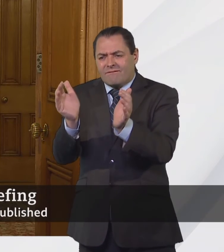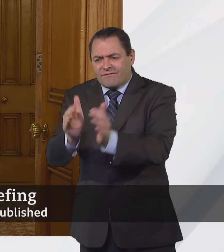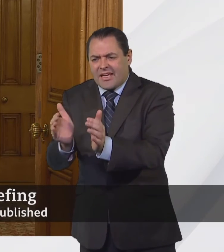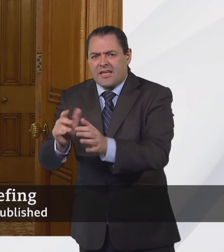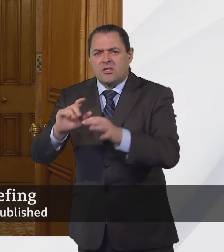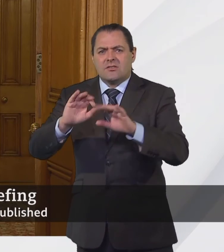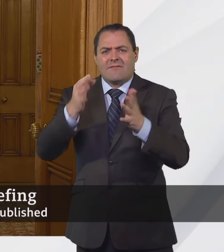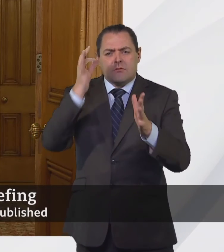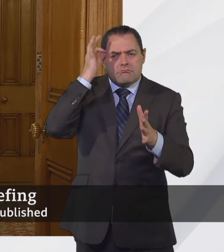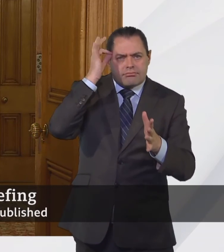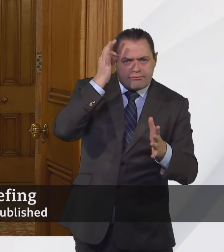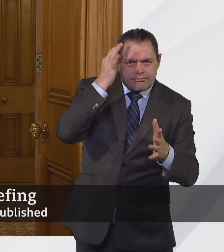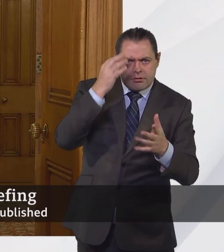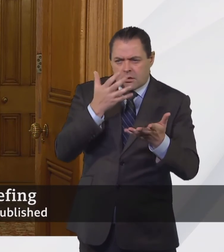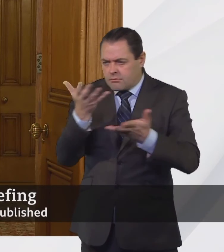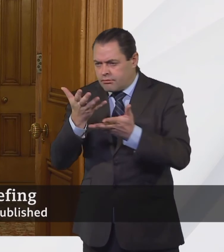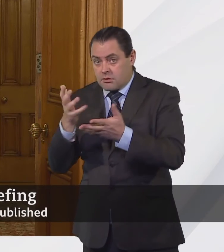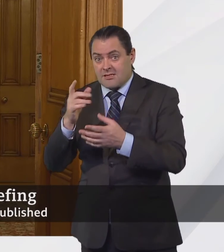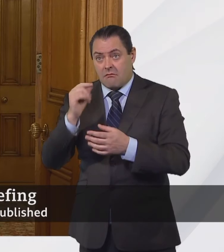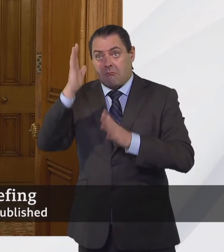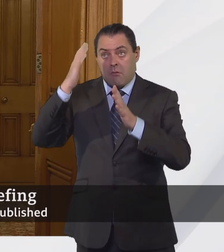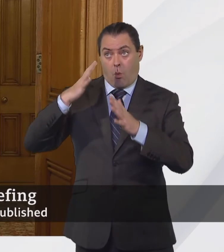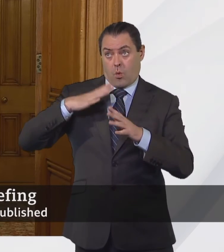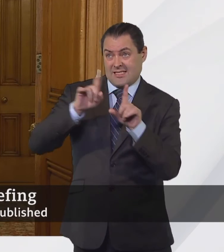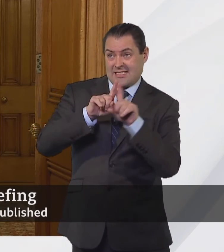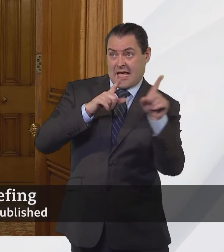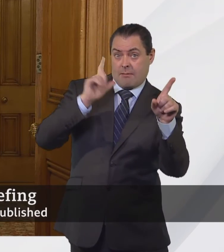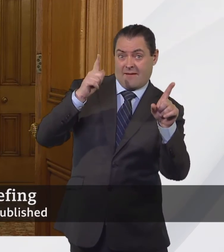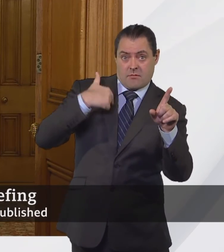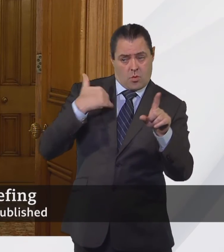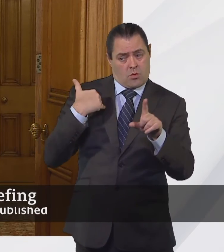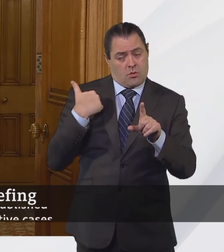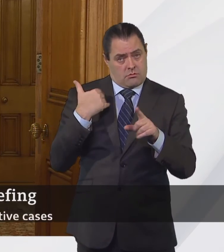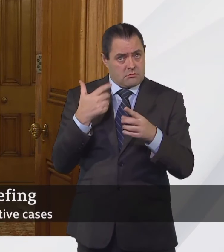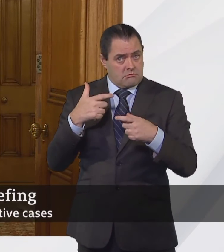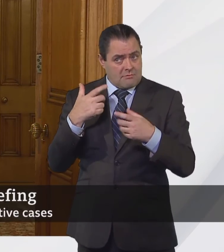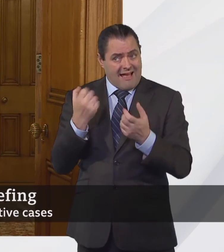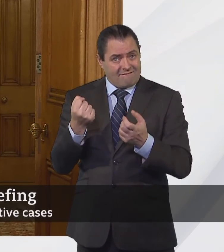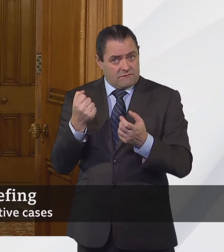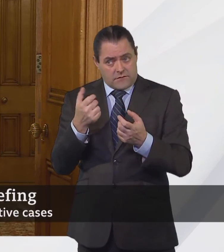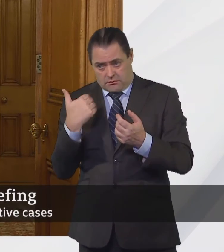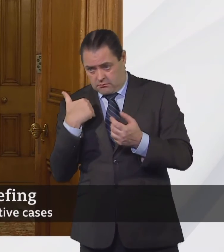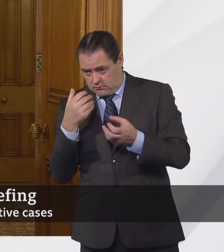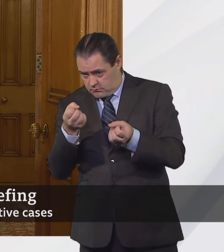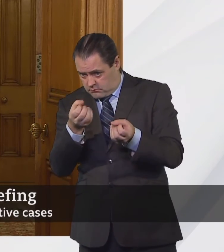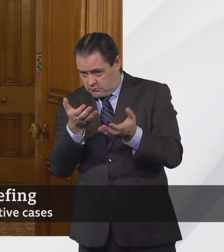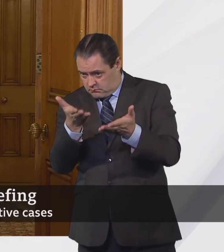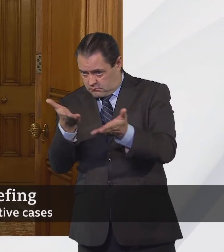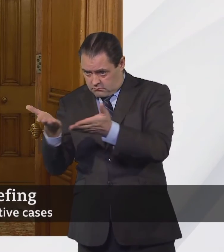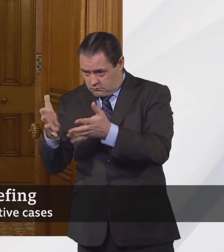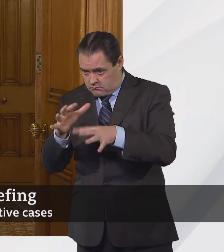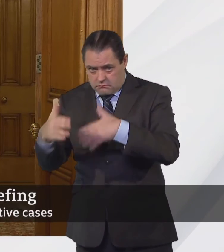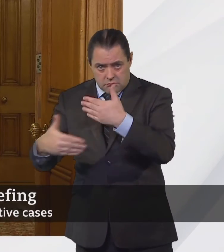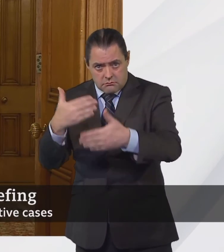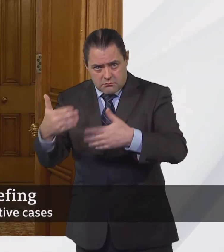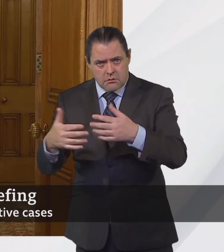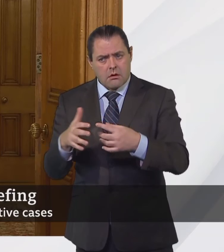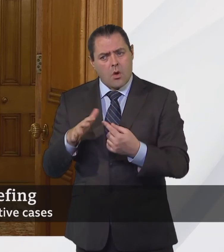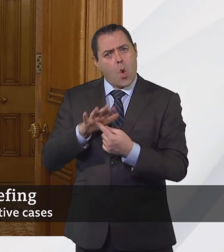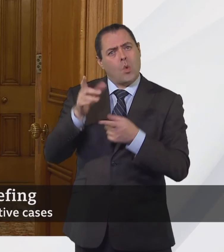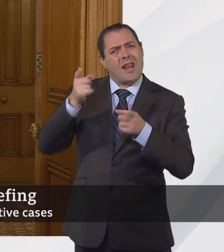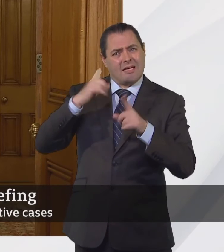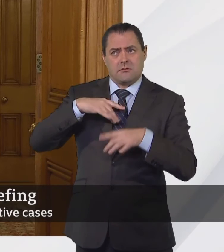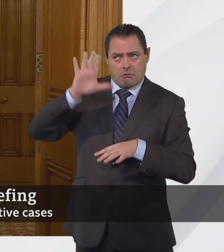do what Liverpool has already done. But it depends very much on communities coming together, local leaders saying they want to do